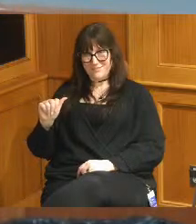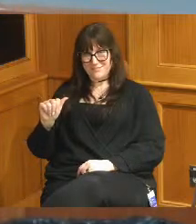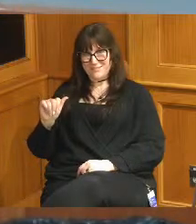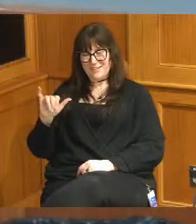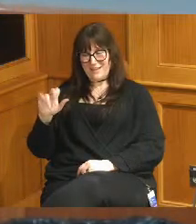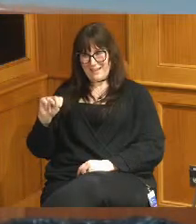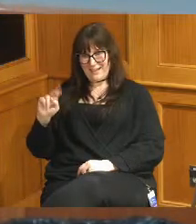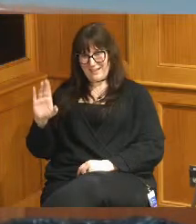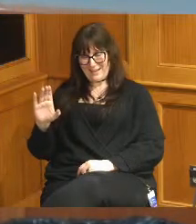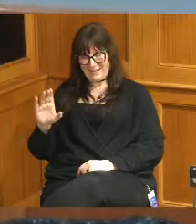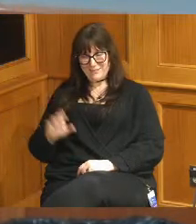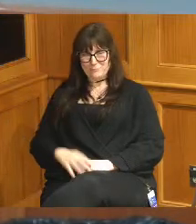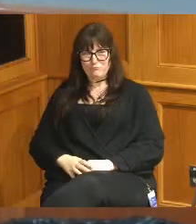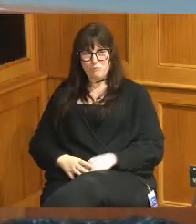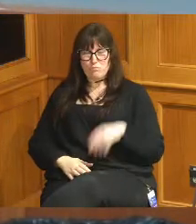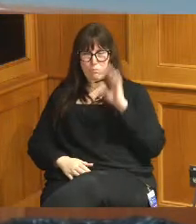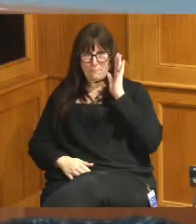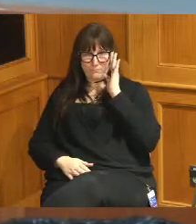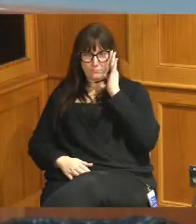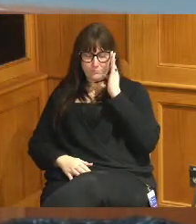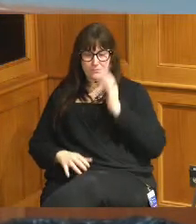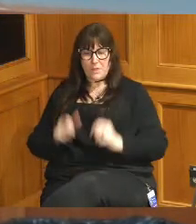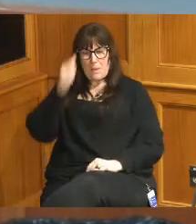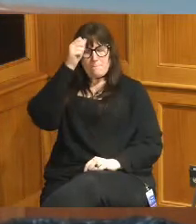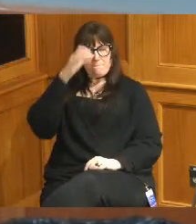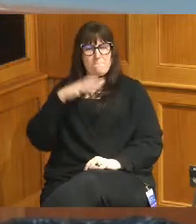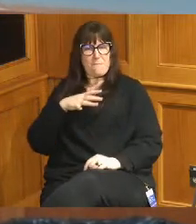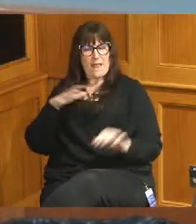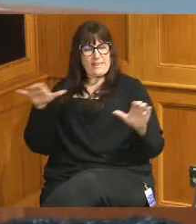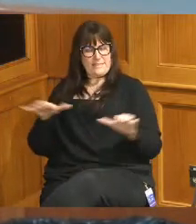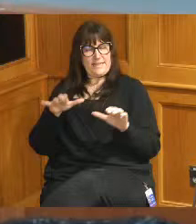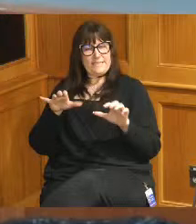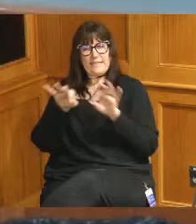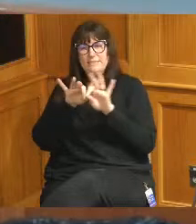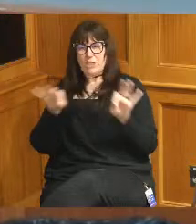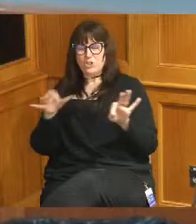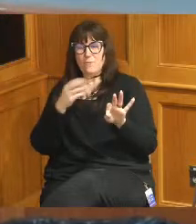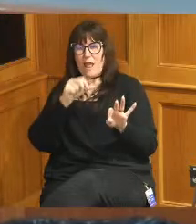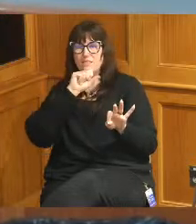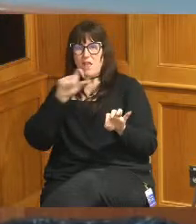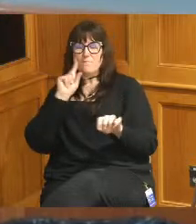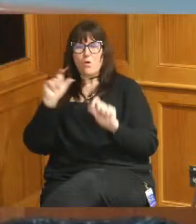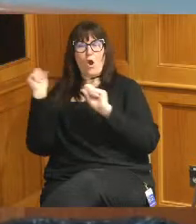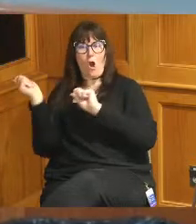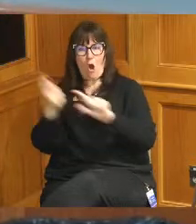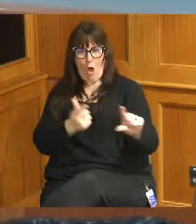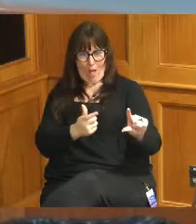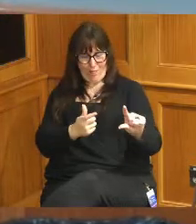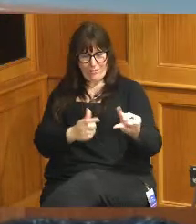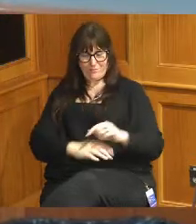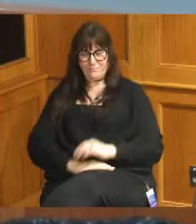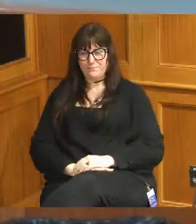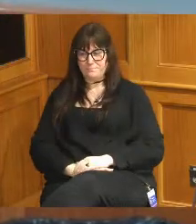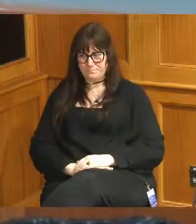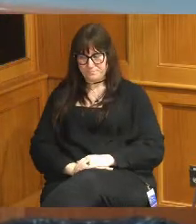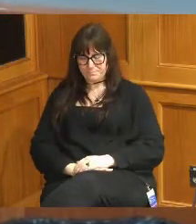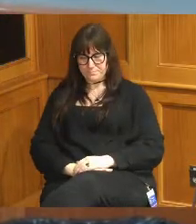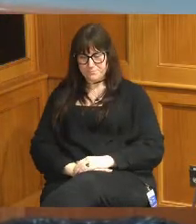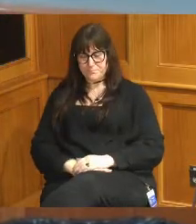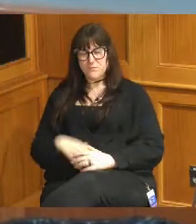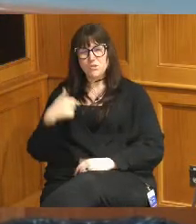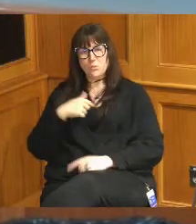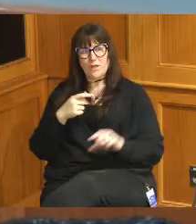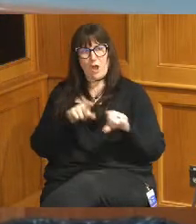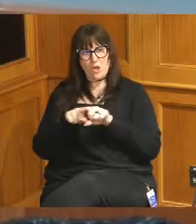exemplifying its mission of manly deeds, scholarship, and love for all mankind. We also know